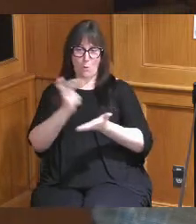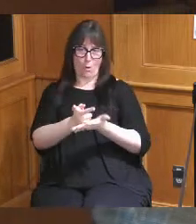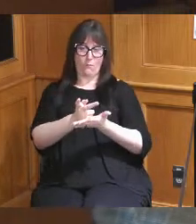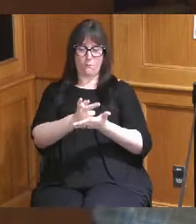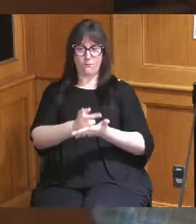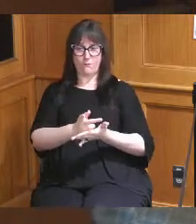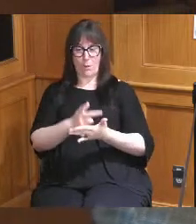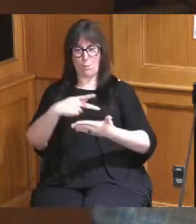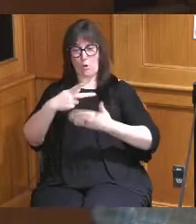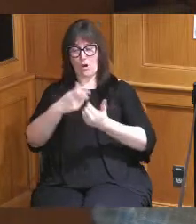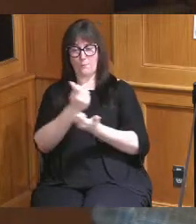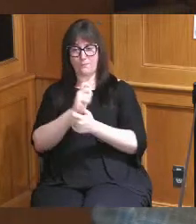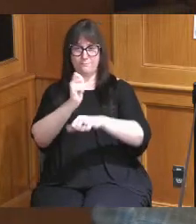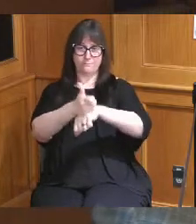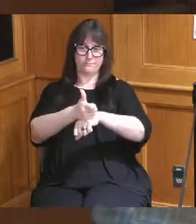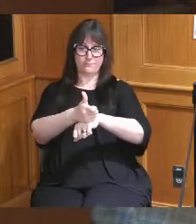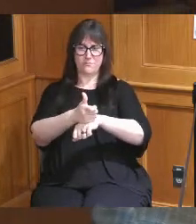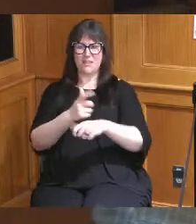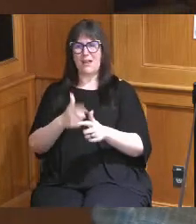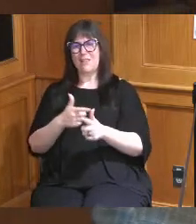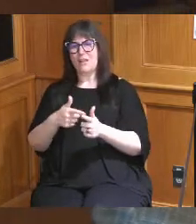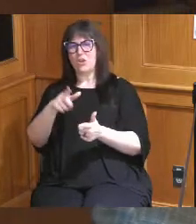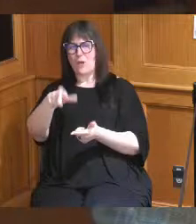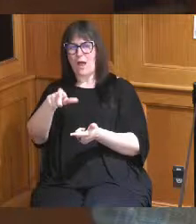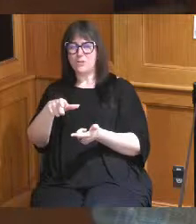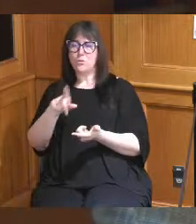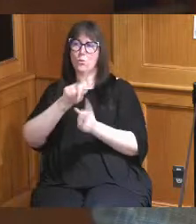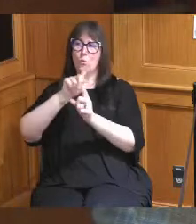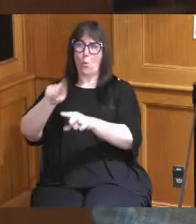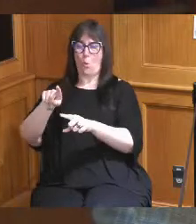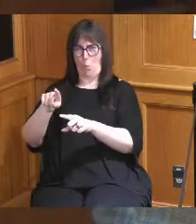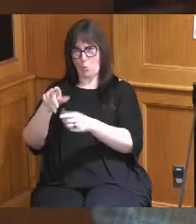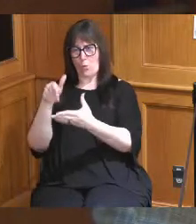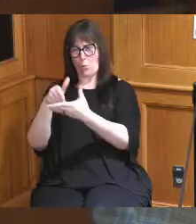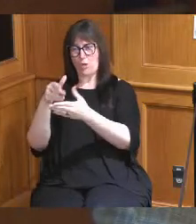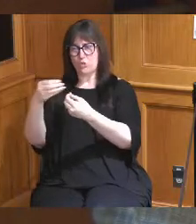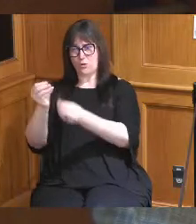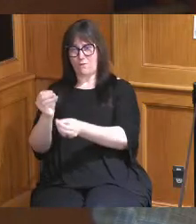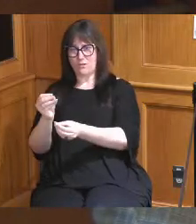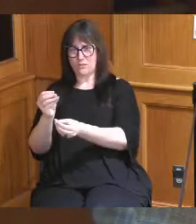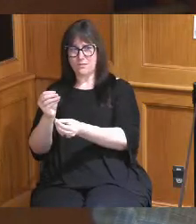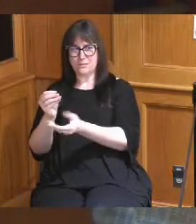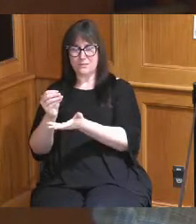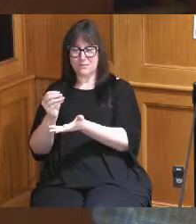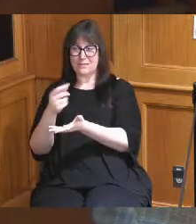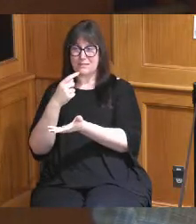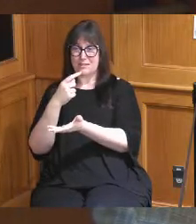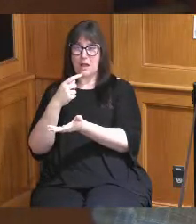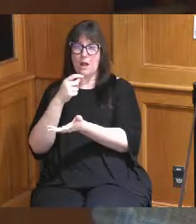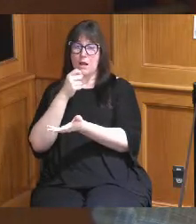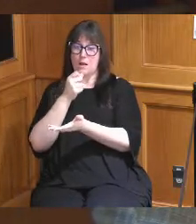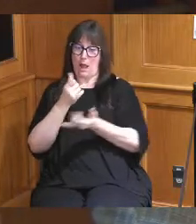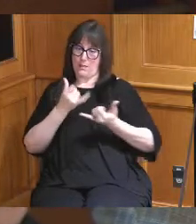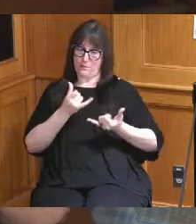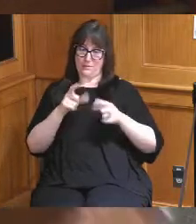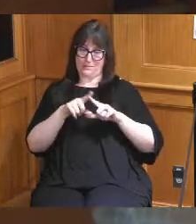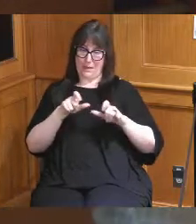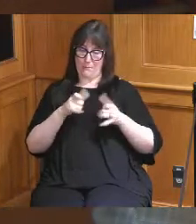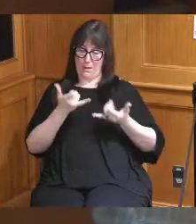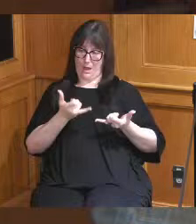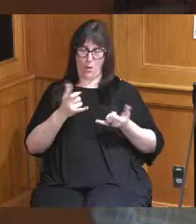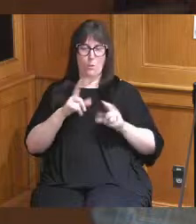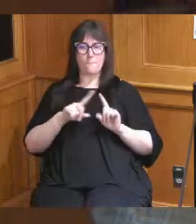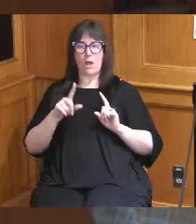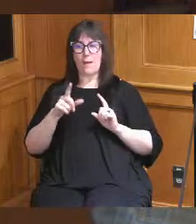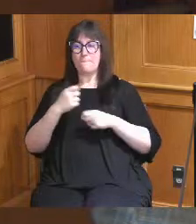with a program. Then you had to go to the prosecutor's office, not the same prosecutor we got now, and we had to make sure this